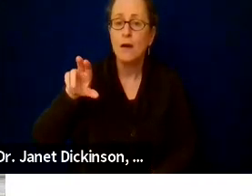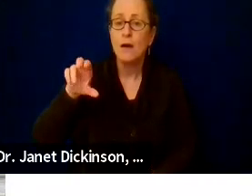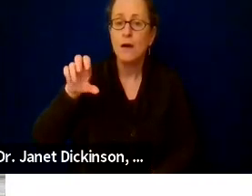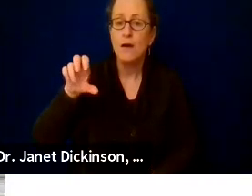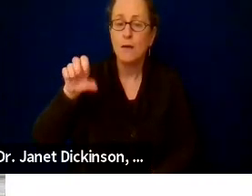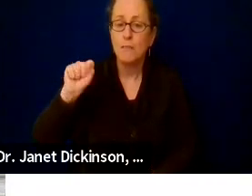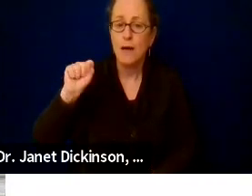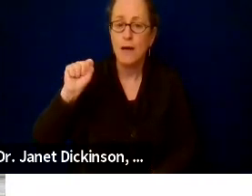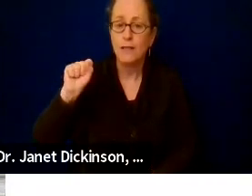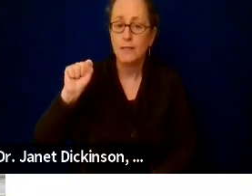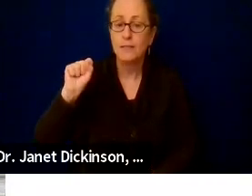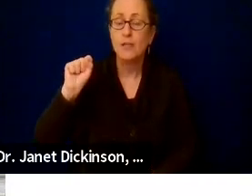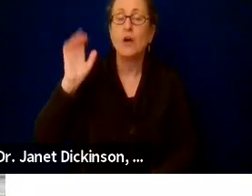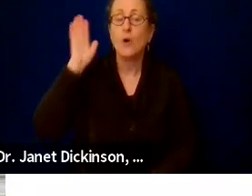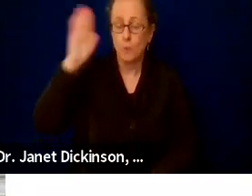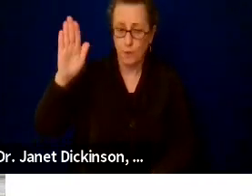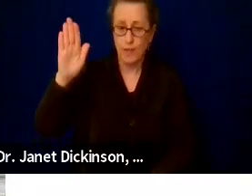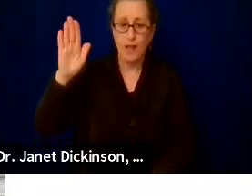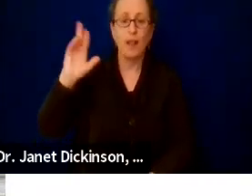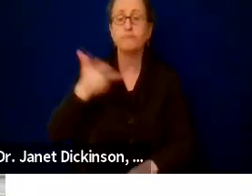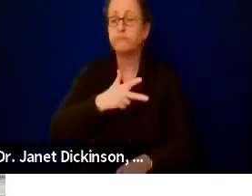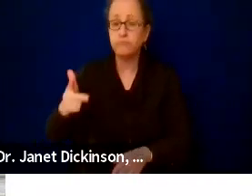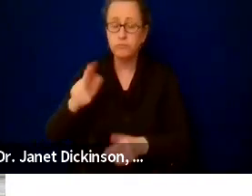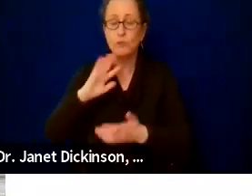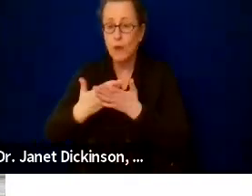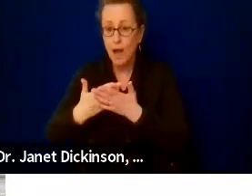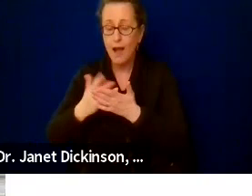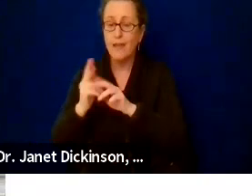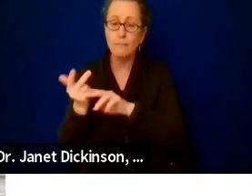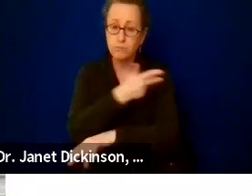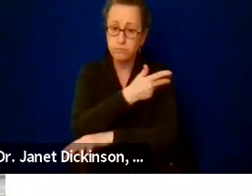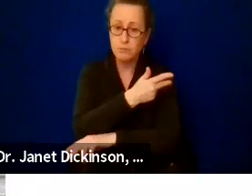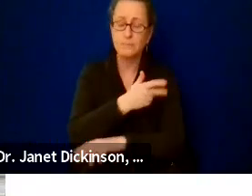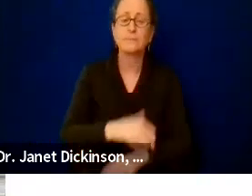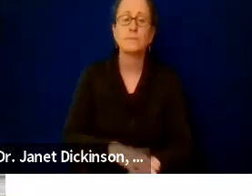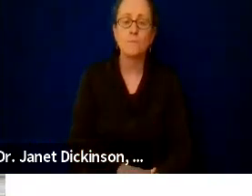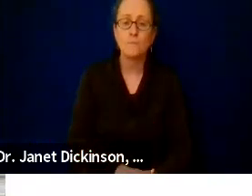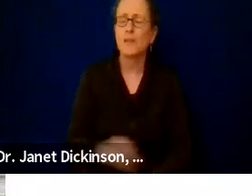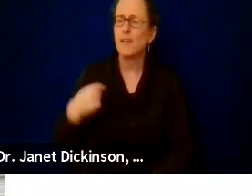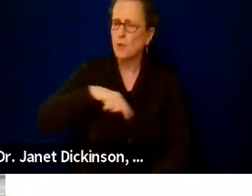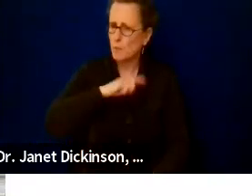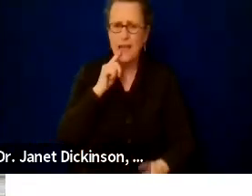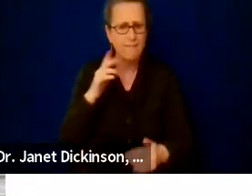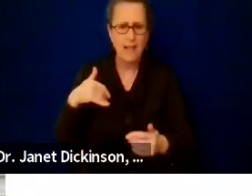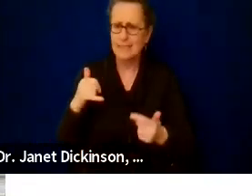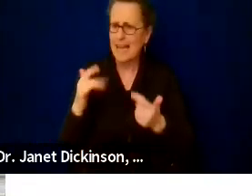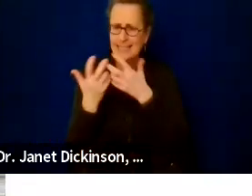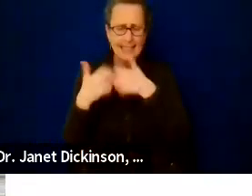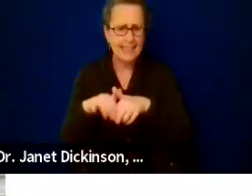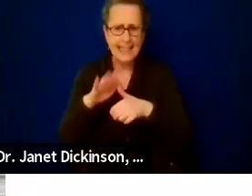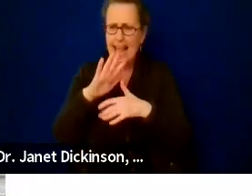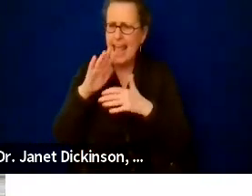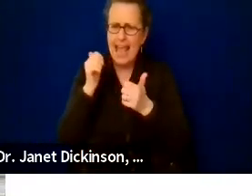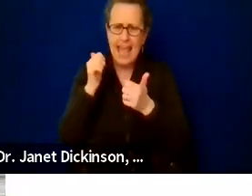for arrival and dismissal. We're still working on many of the details for car drop off and pickup